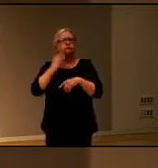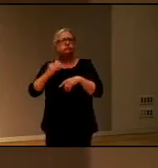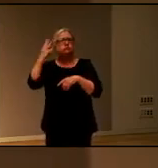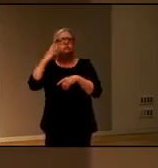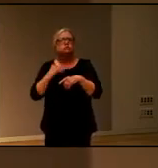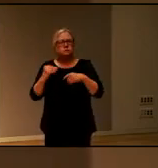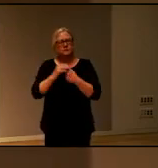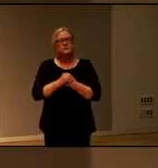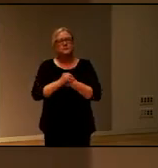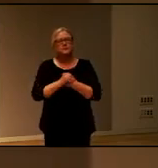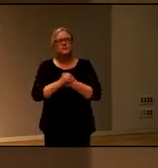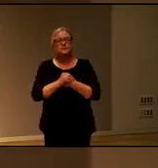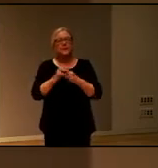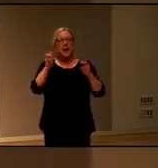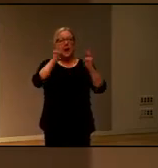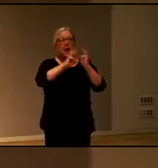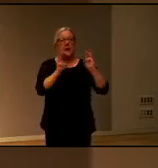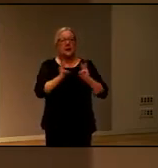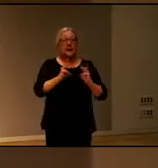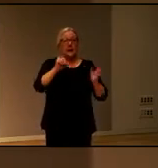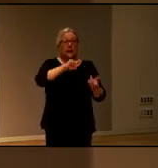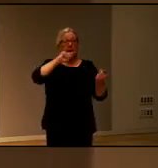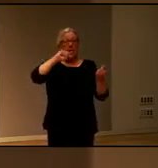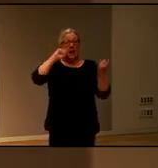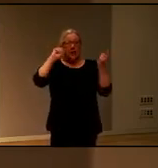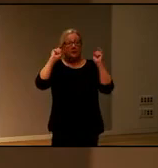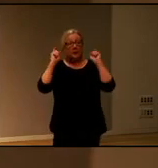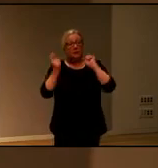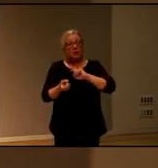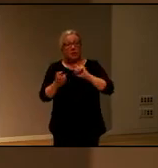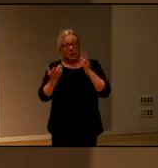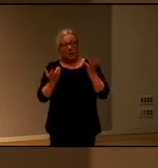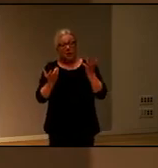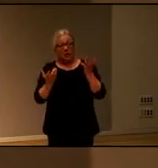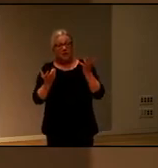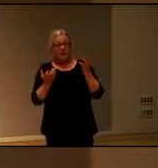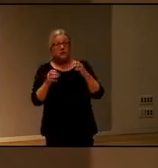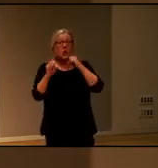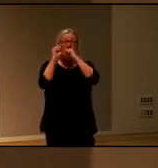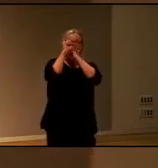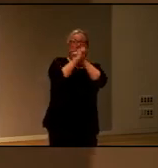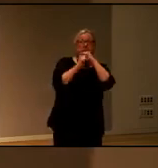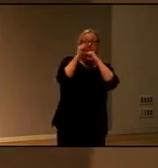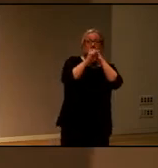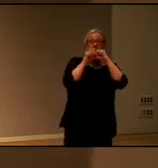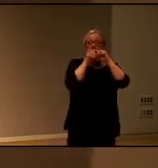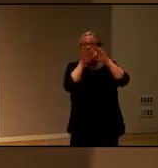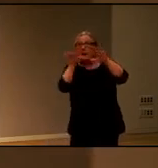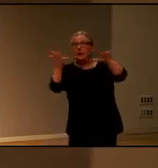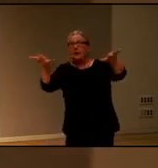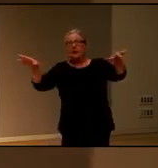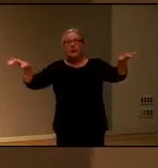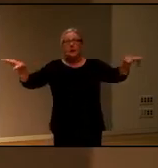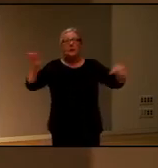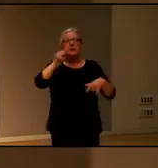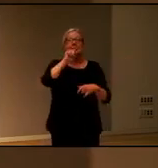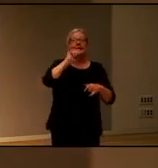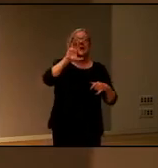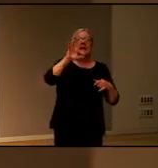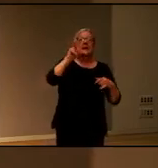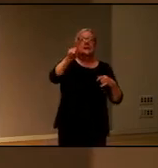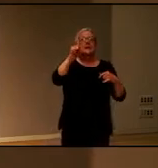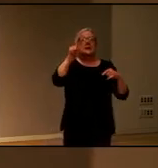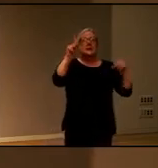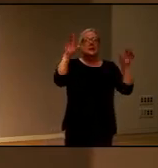As climate change causes ticks and mosquitoes to live in different places, it's causing some tick-borne diseases to present in places that historically have